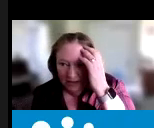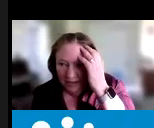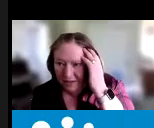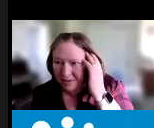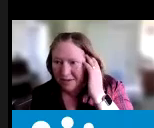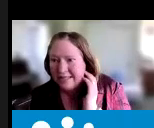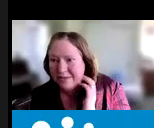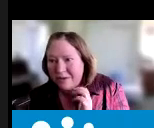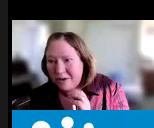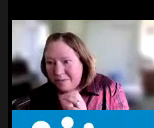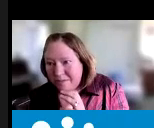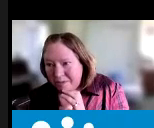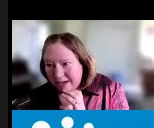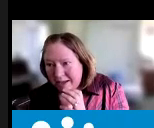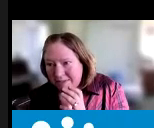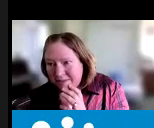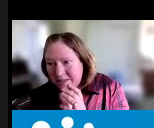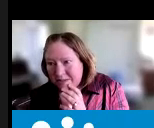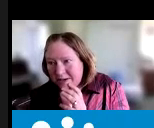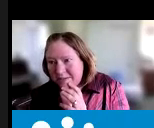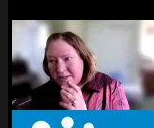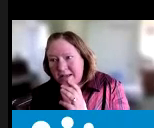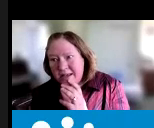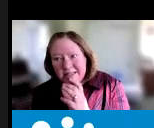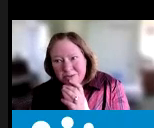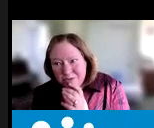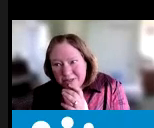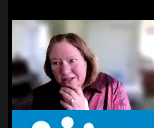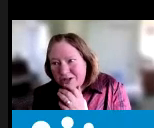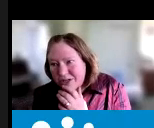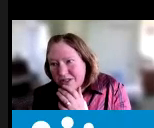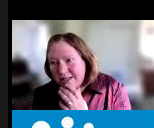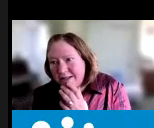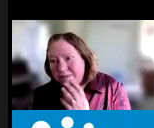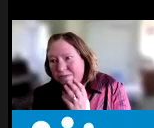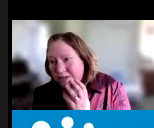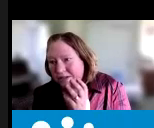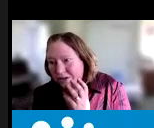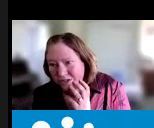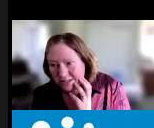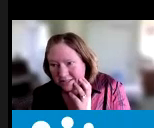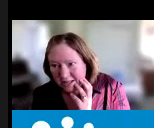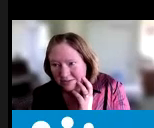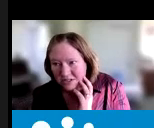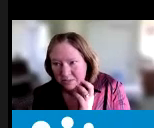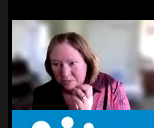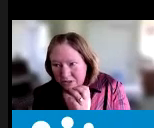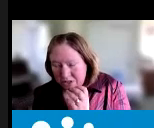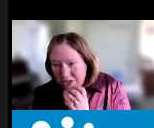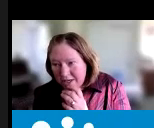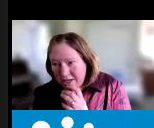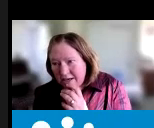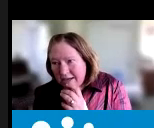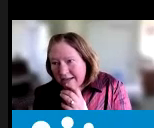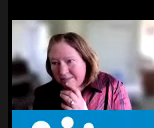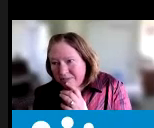and with the communities that we're hoping will pick up some of these programs is to really encourage them, really encourage ourselves to push